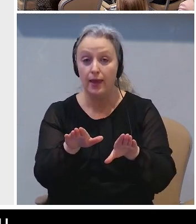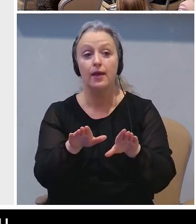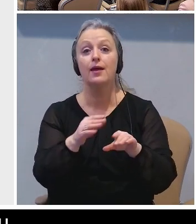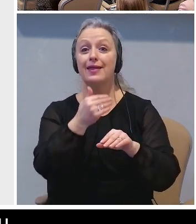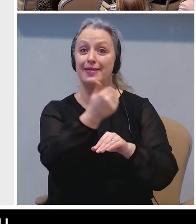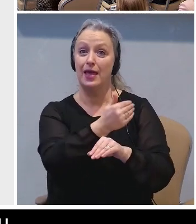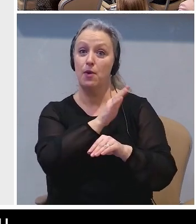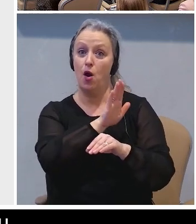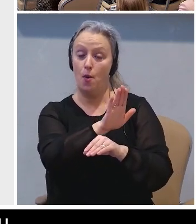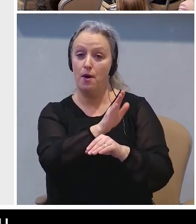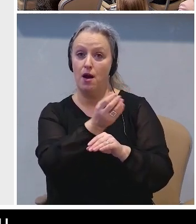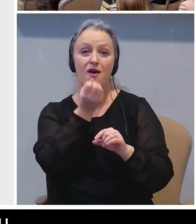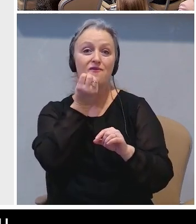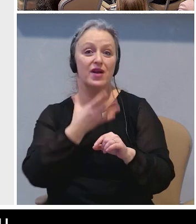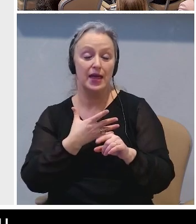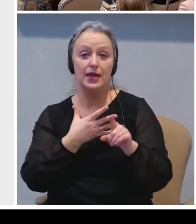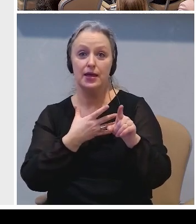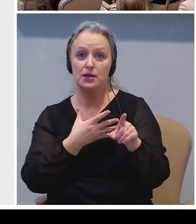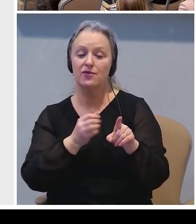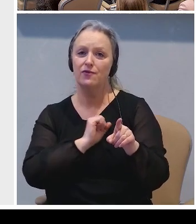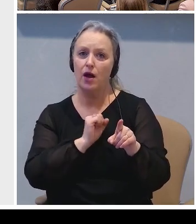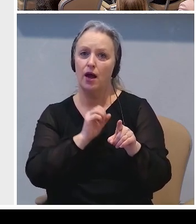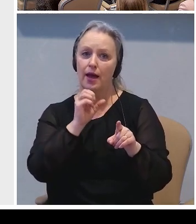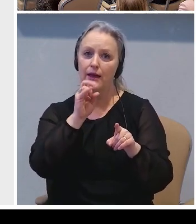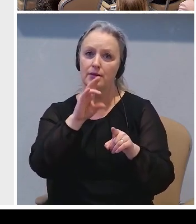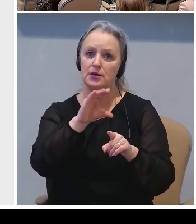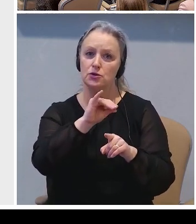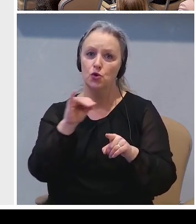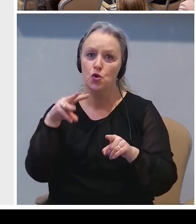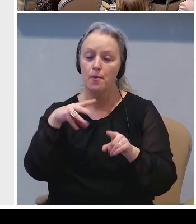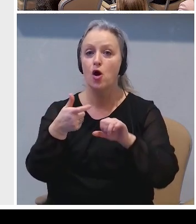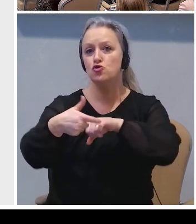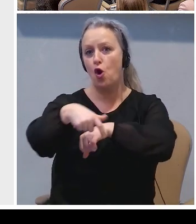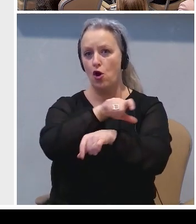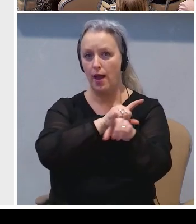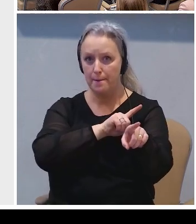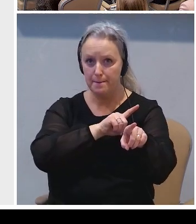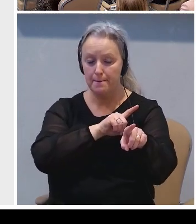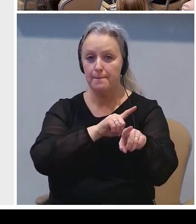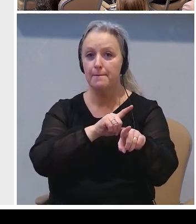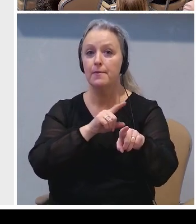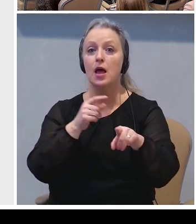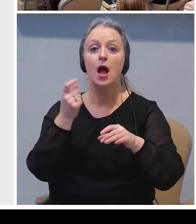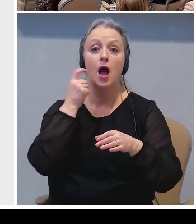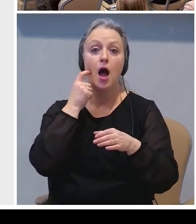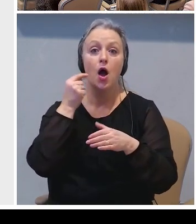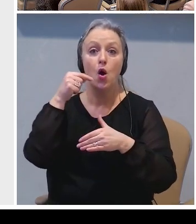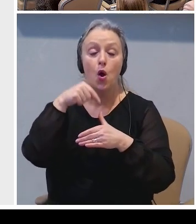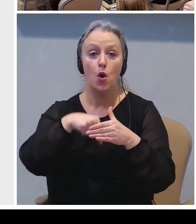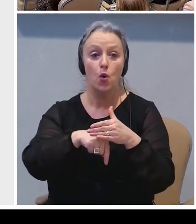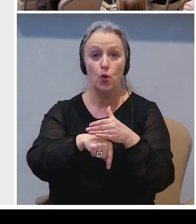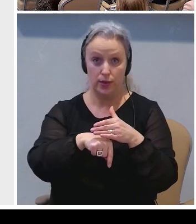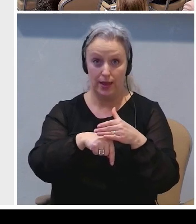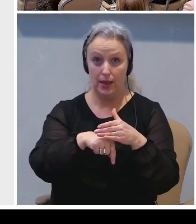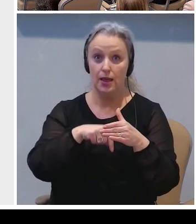tema veres because on the sister is a carrier. vajalikke ensüüme rohkem. And that's an Kui me important siirdame observation. If luuüdi this patsiendi child does õelt, better siis than temal